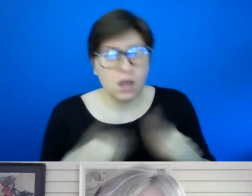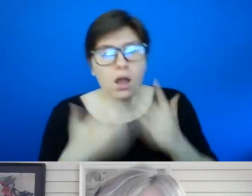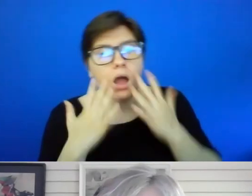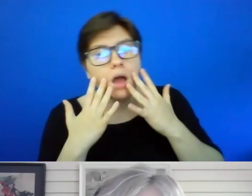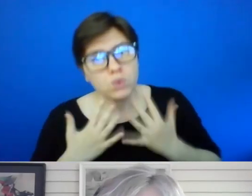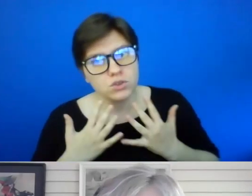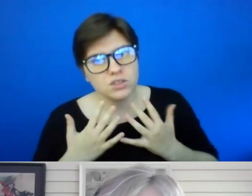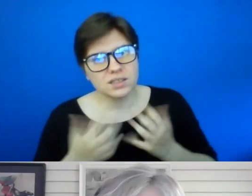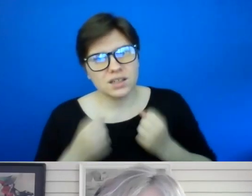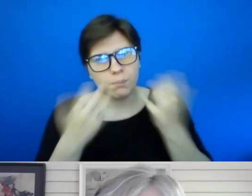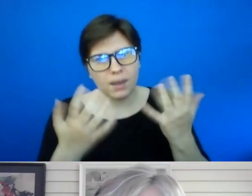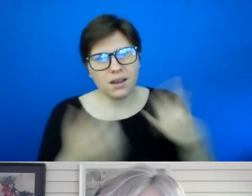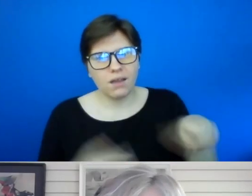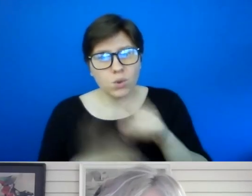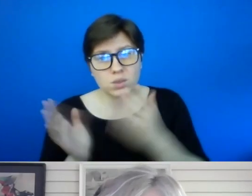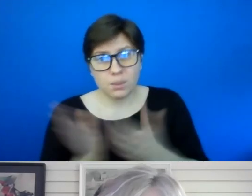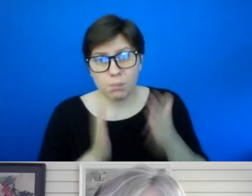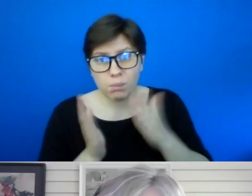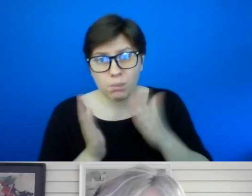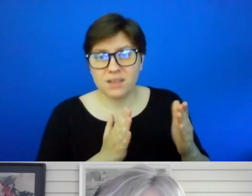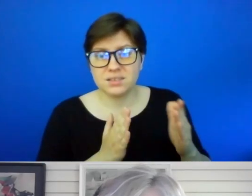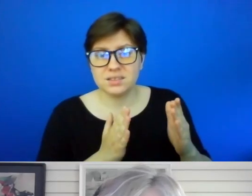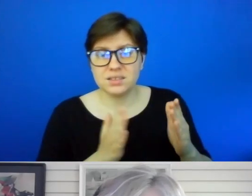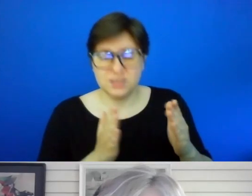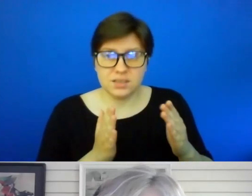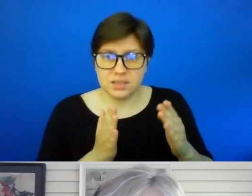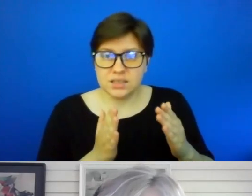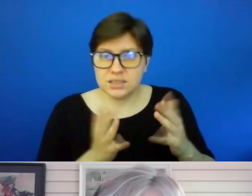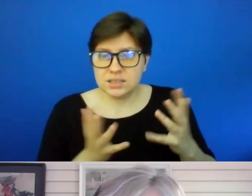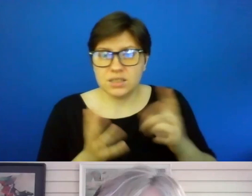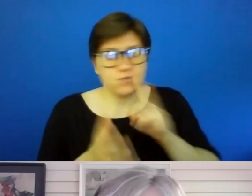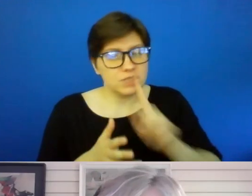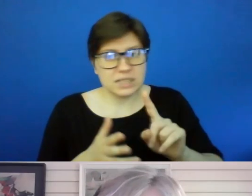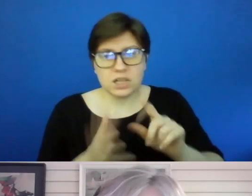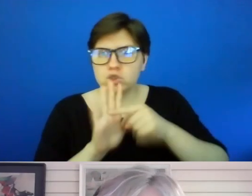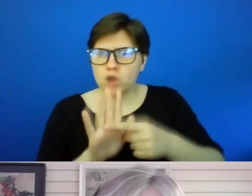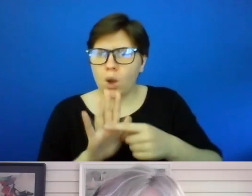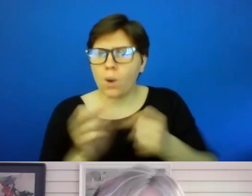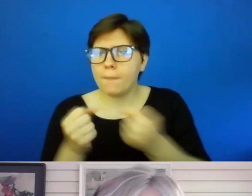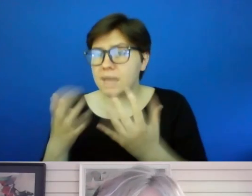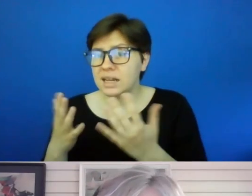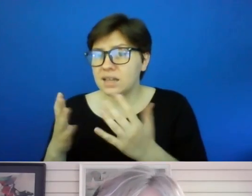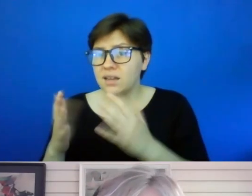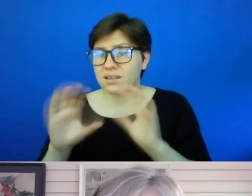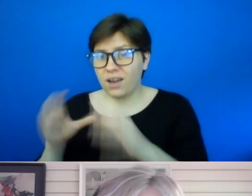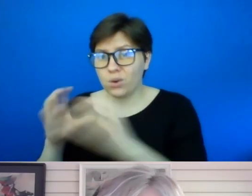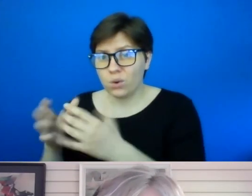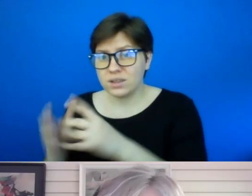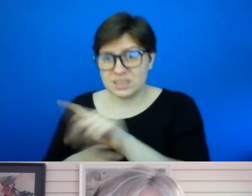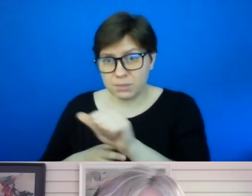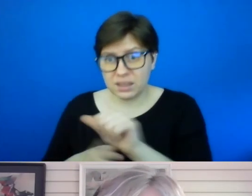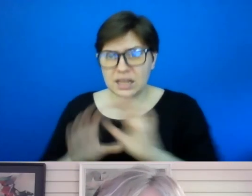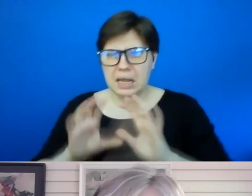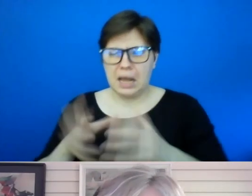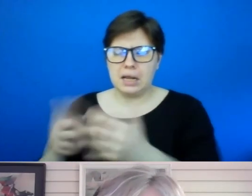Unfortunately, many of these plans carved out many categories of disability in a categorical fashion and